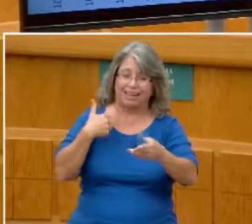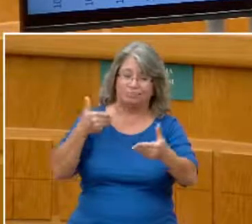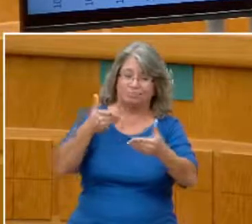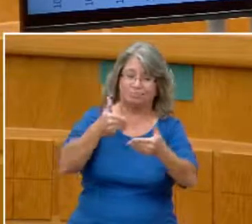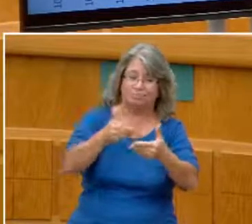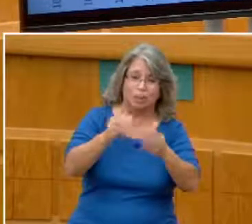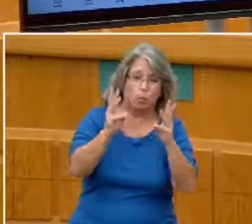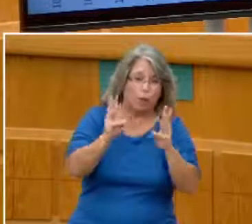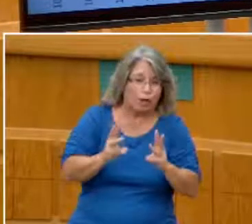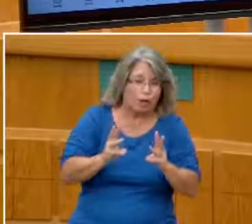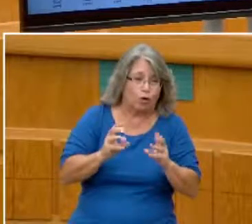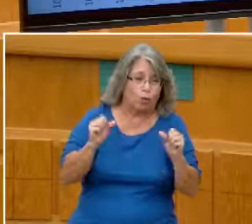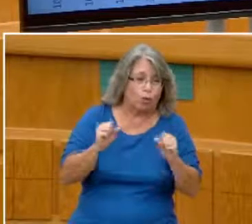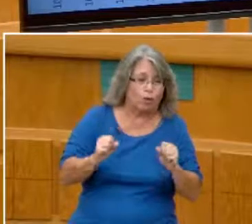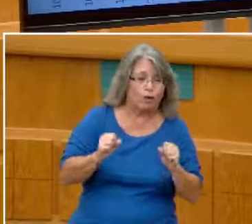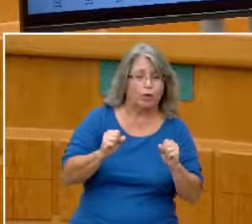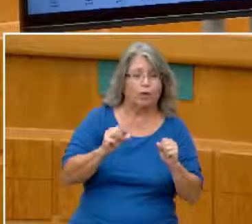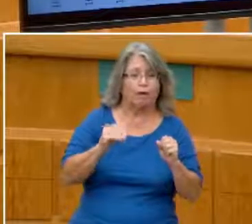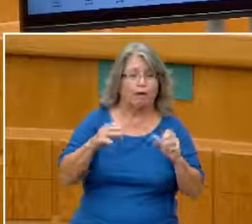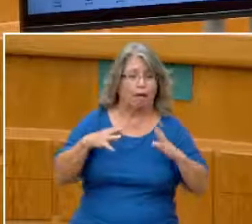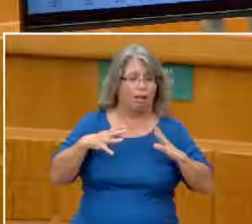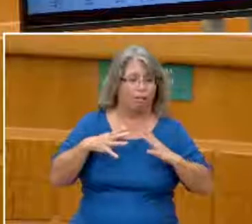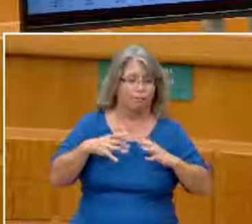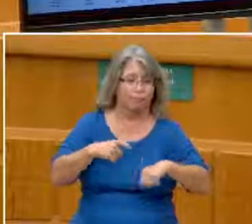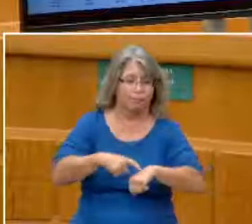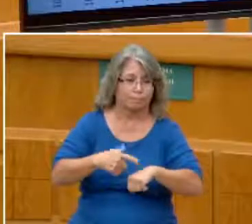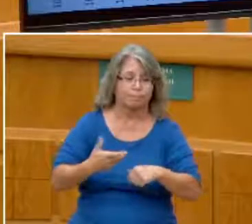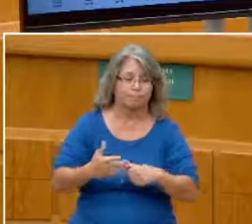go into the holidays.